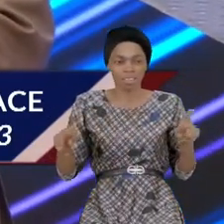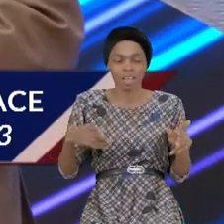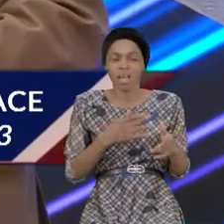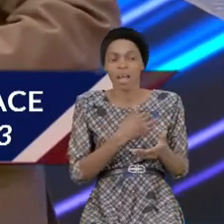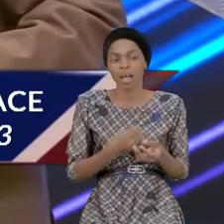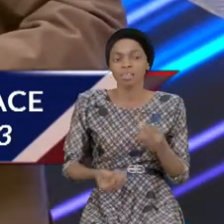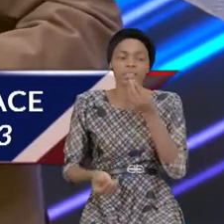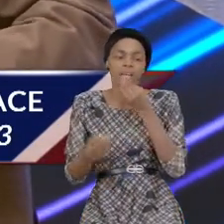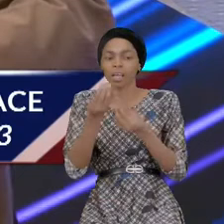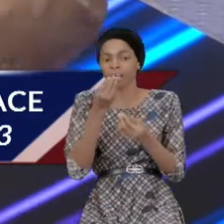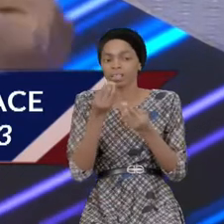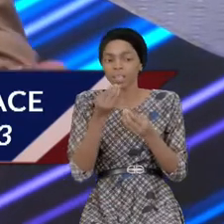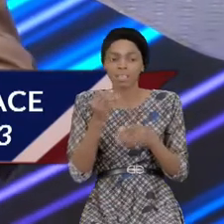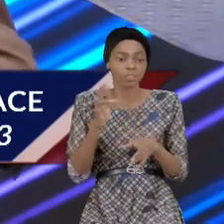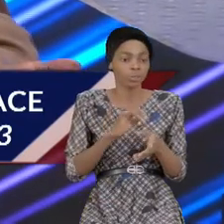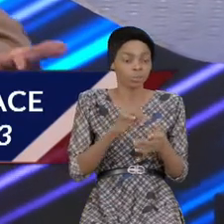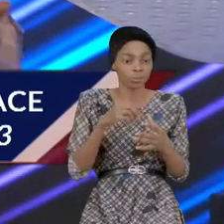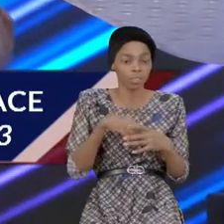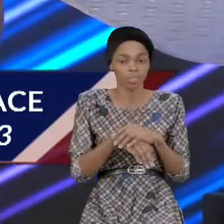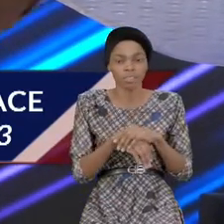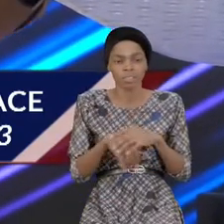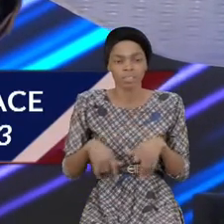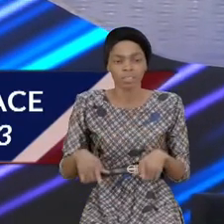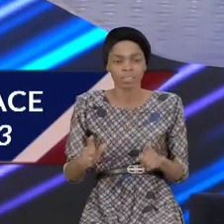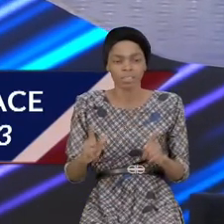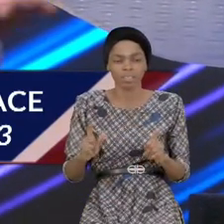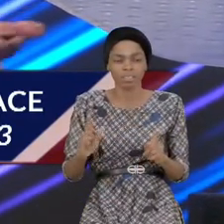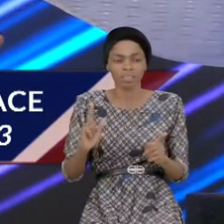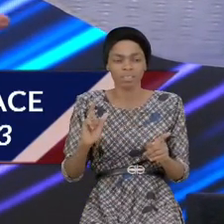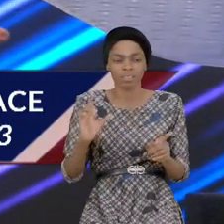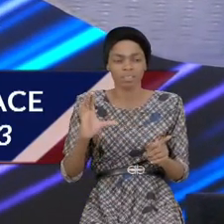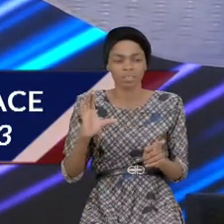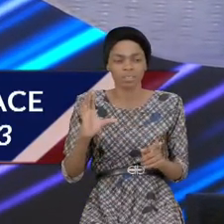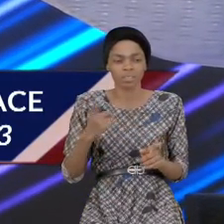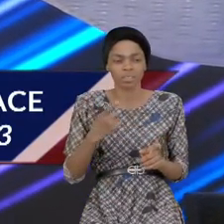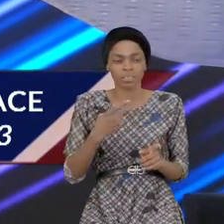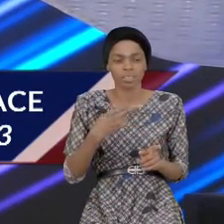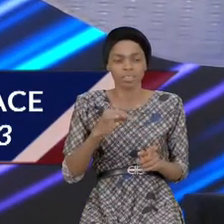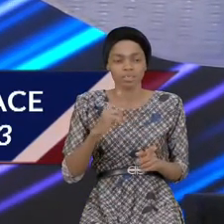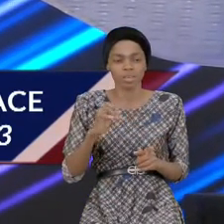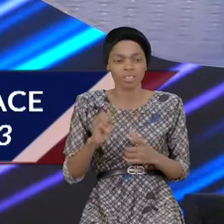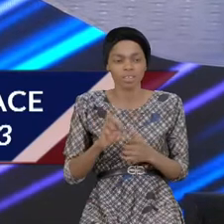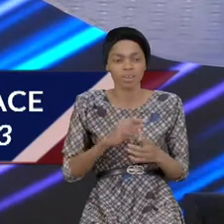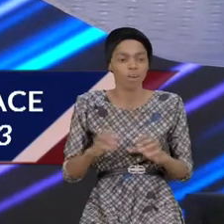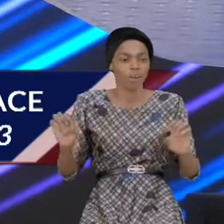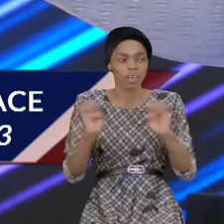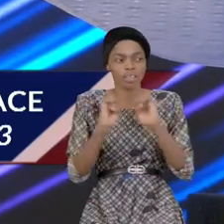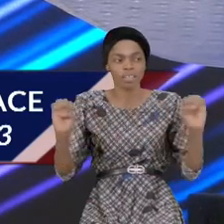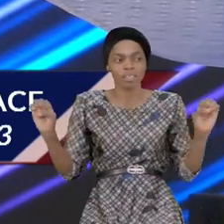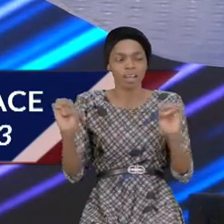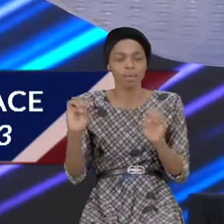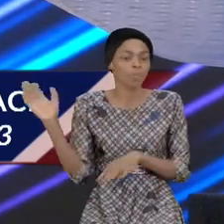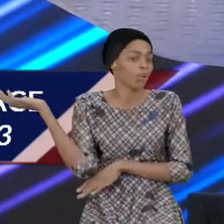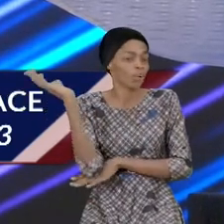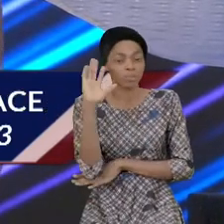eating during Christmas, eating or not eating during Easter. We remember Christ died,